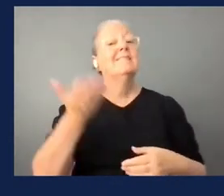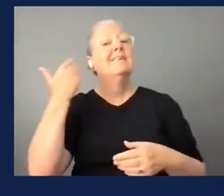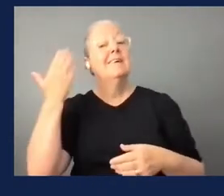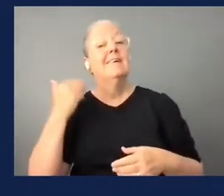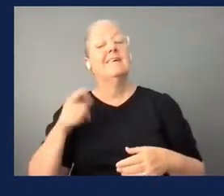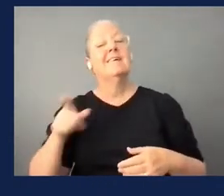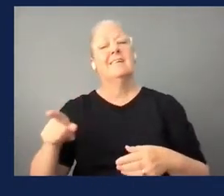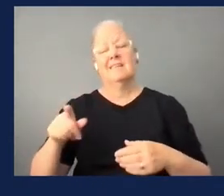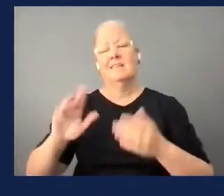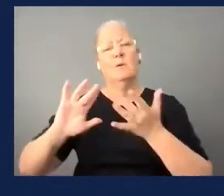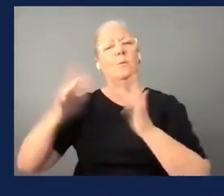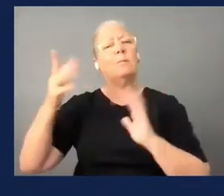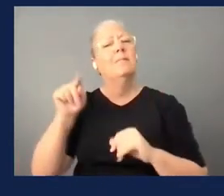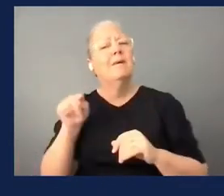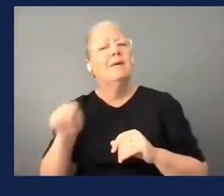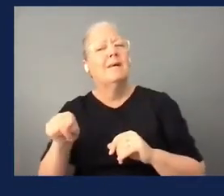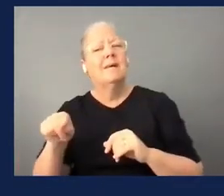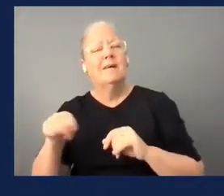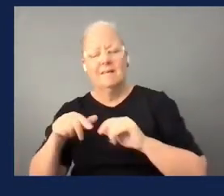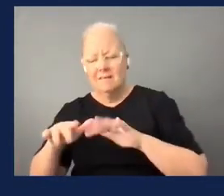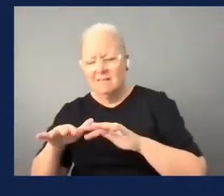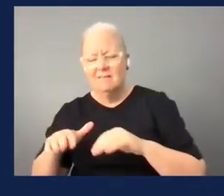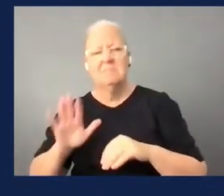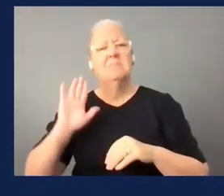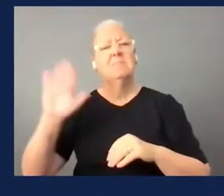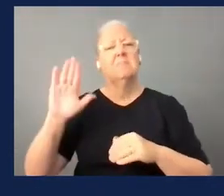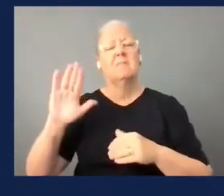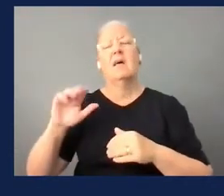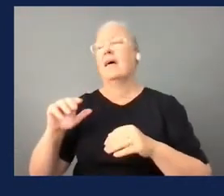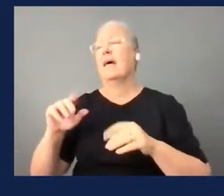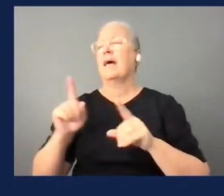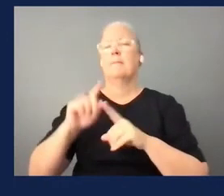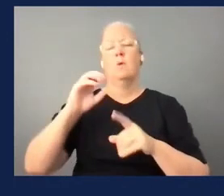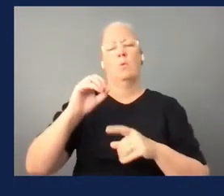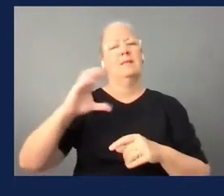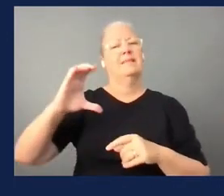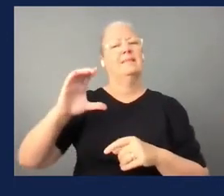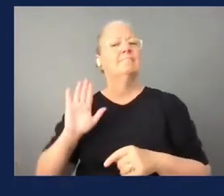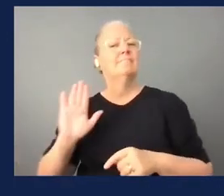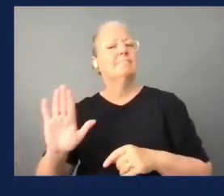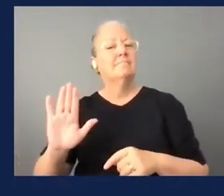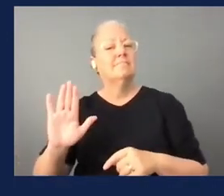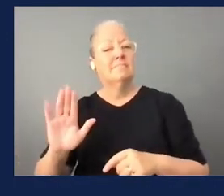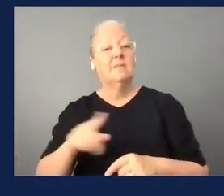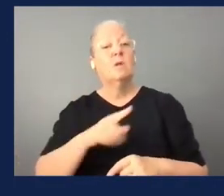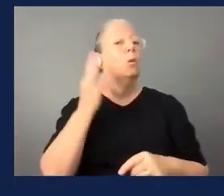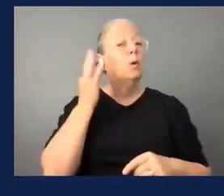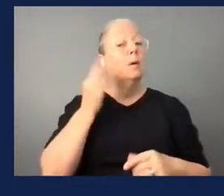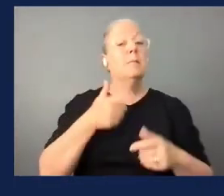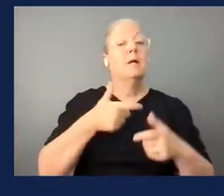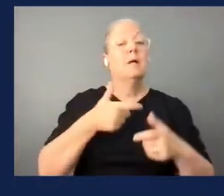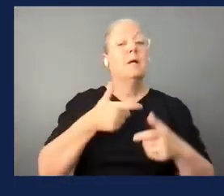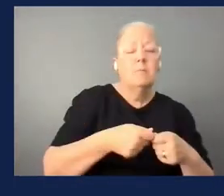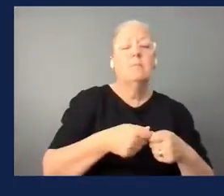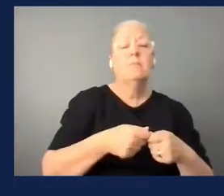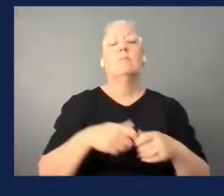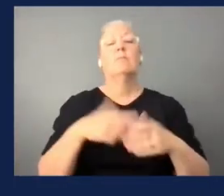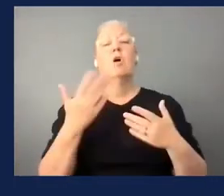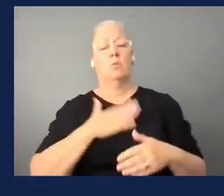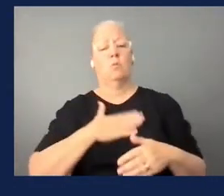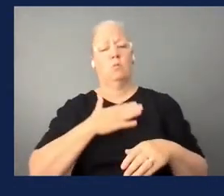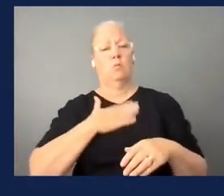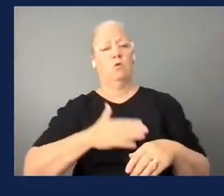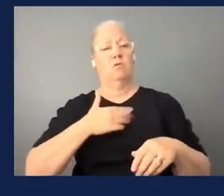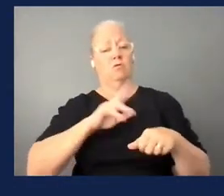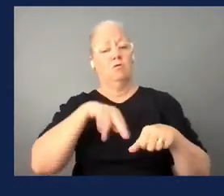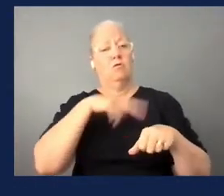the organization committee. Getting women's club and national team tickets, whether it being home